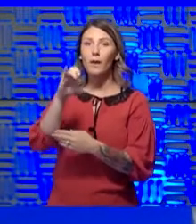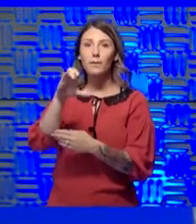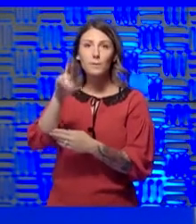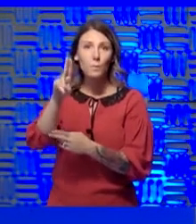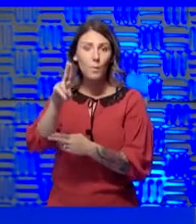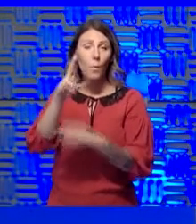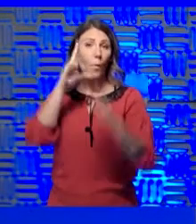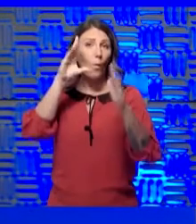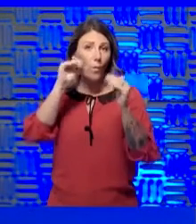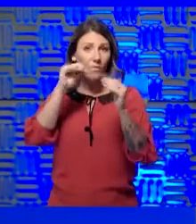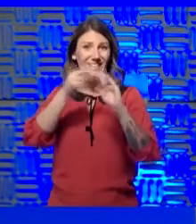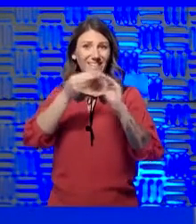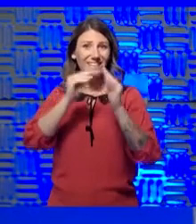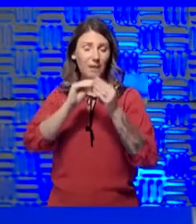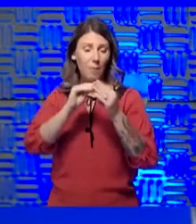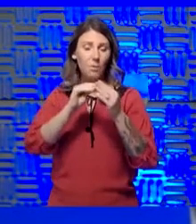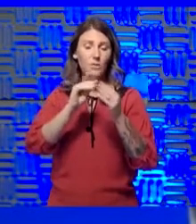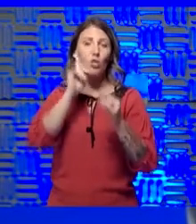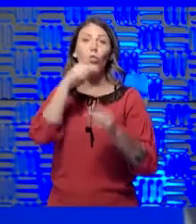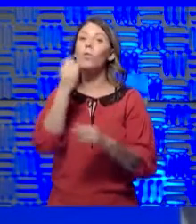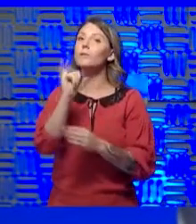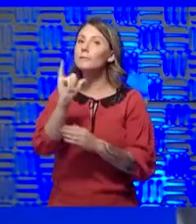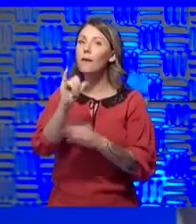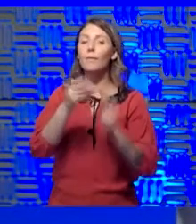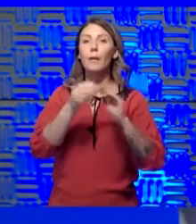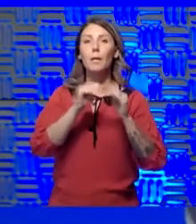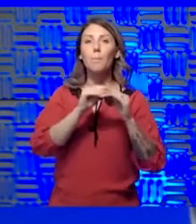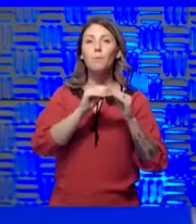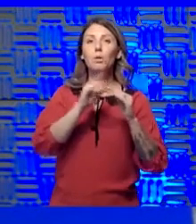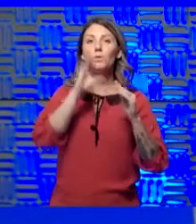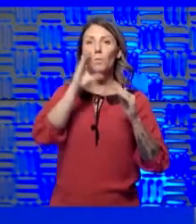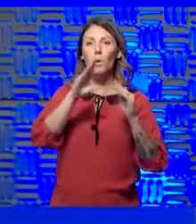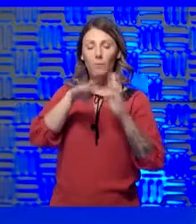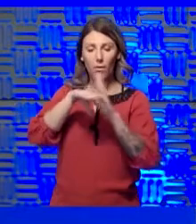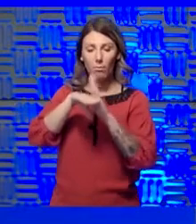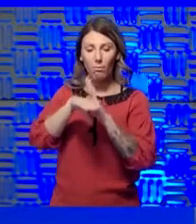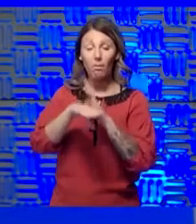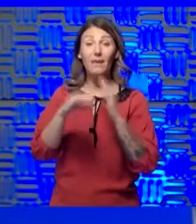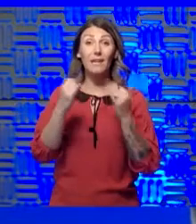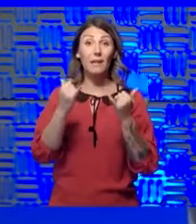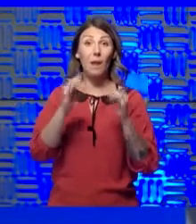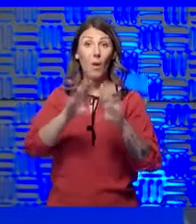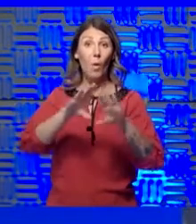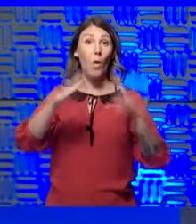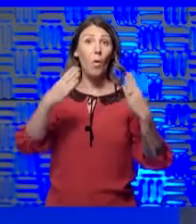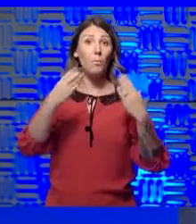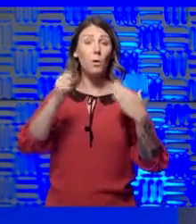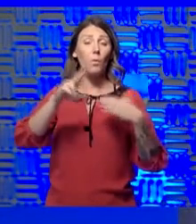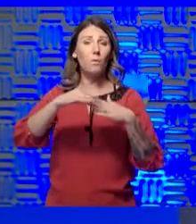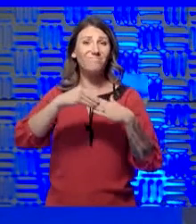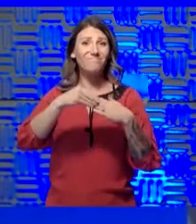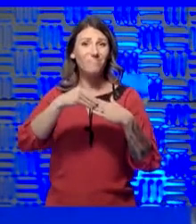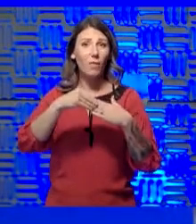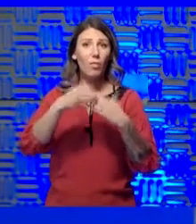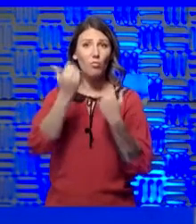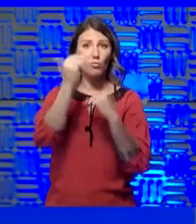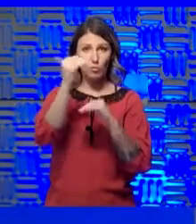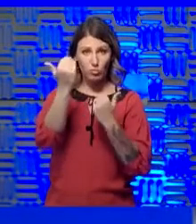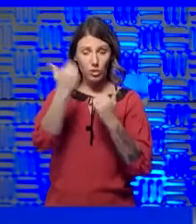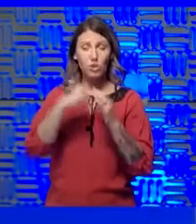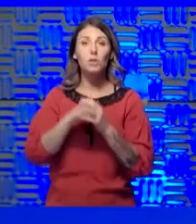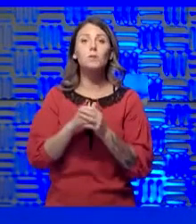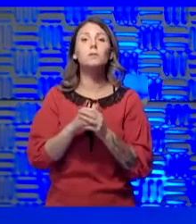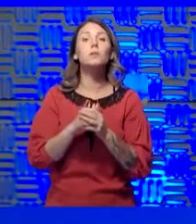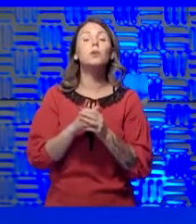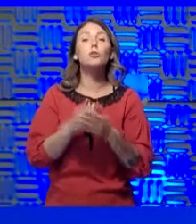like our numbers are going down, as we now begin to open up or ease some of our restrictions as we get into